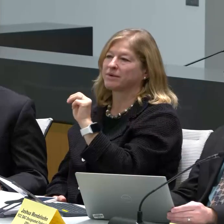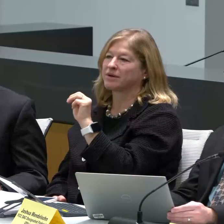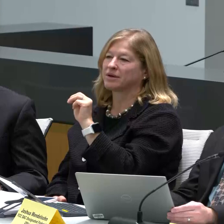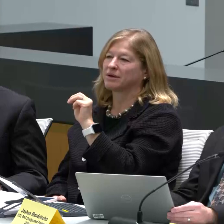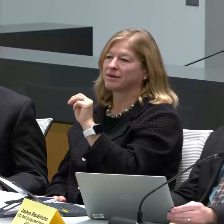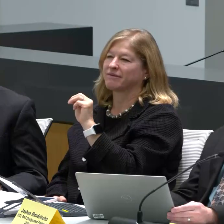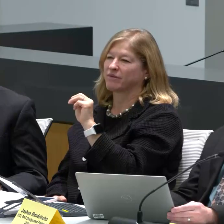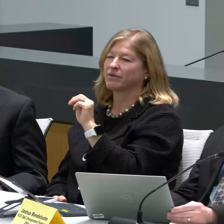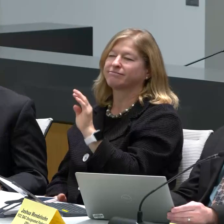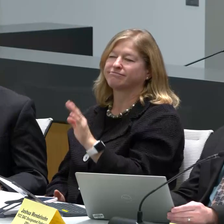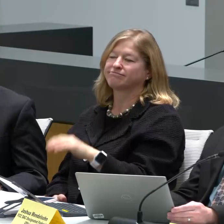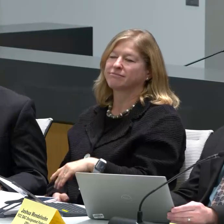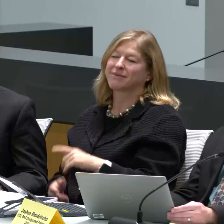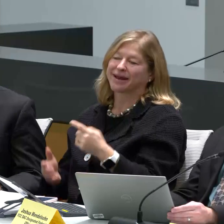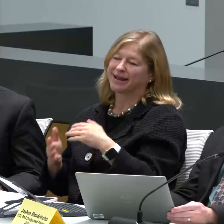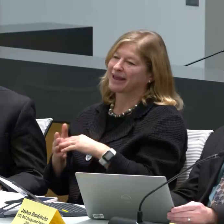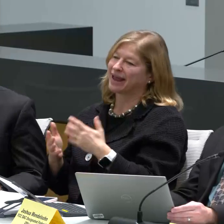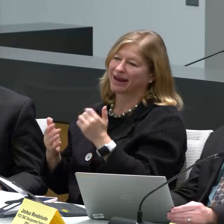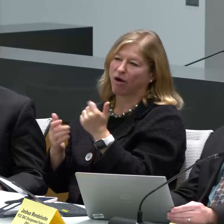Accessibility complaint form.